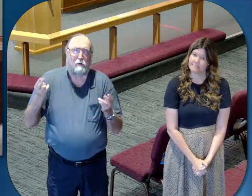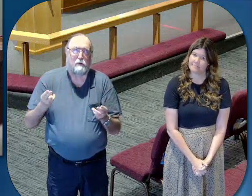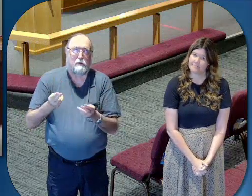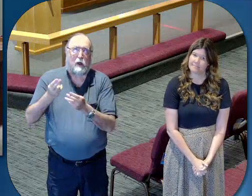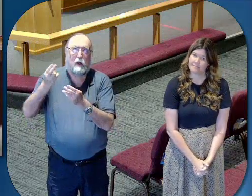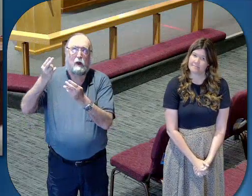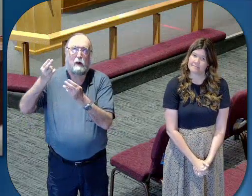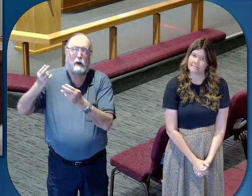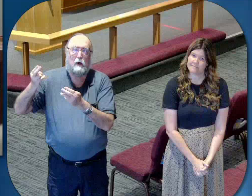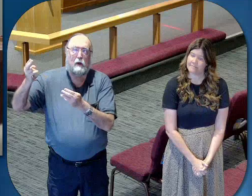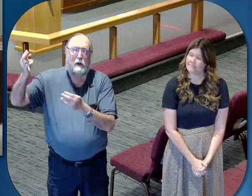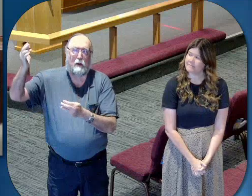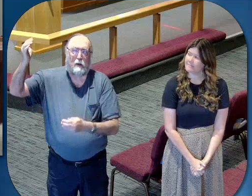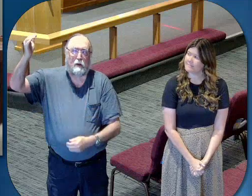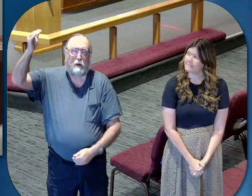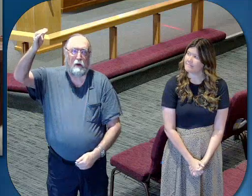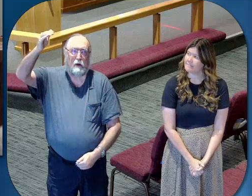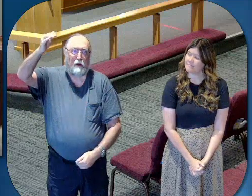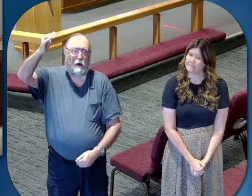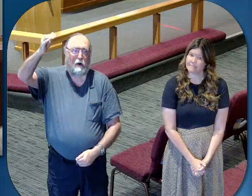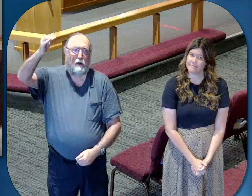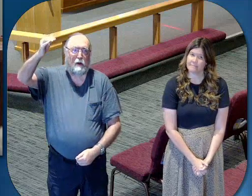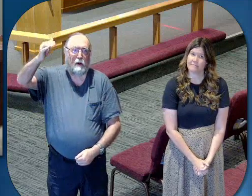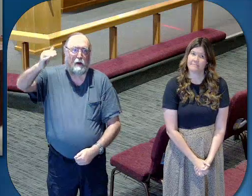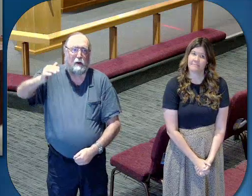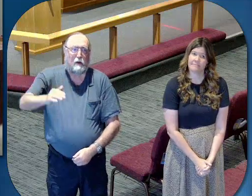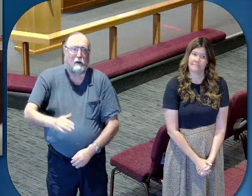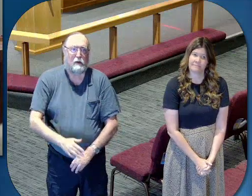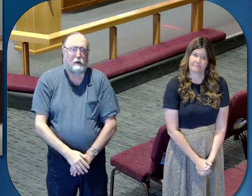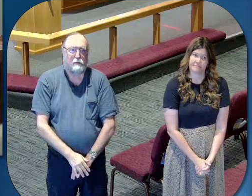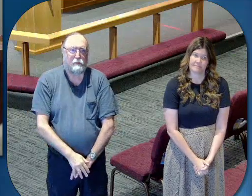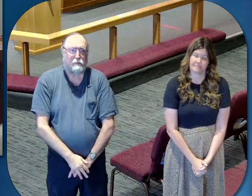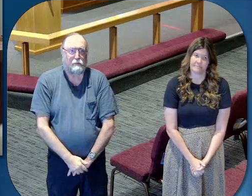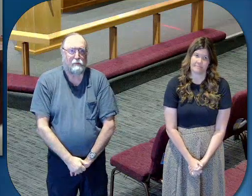glory. Hosanna in the